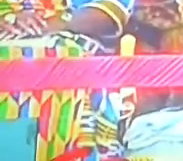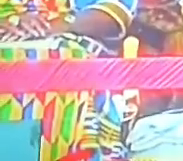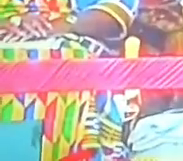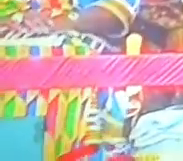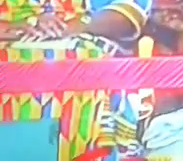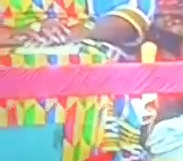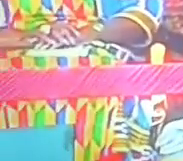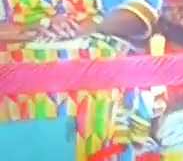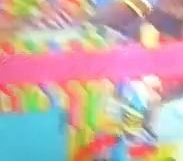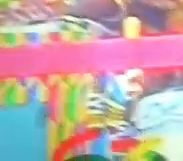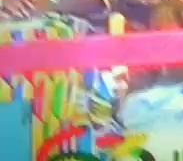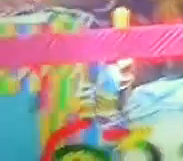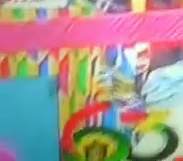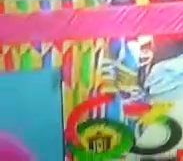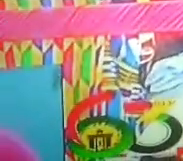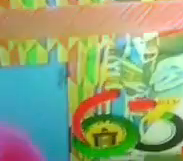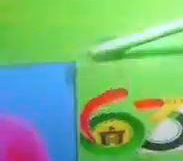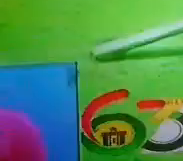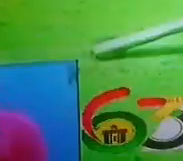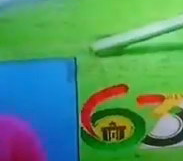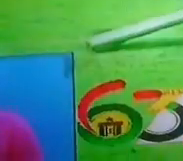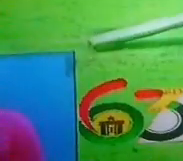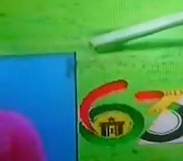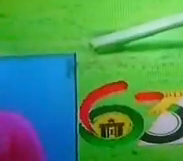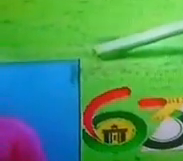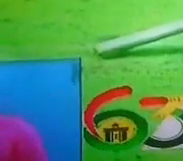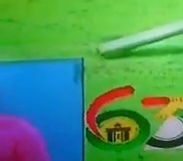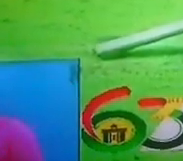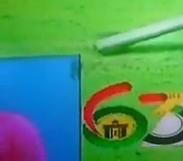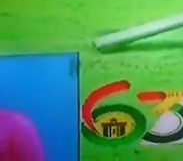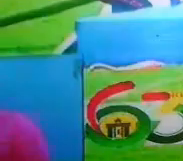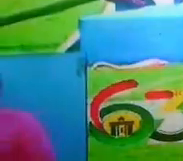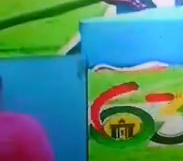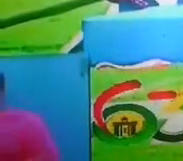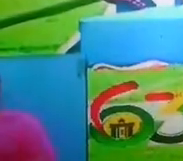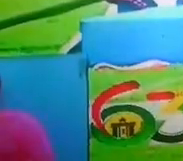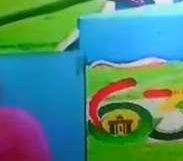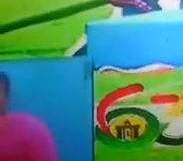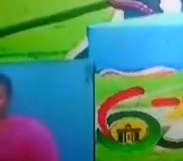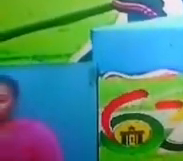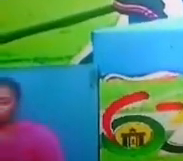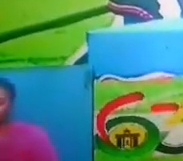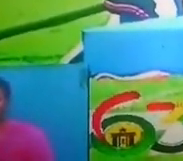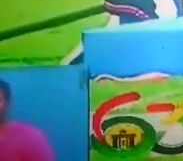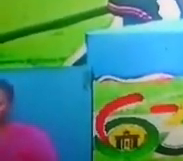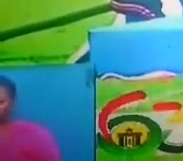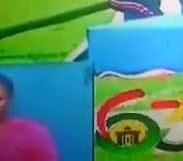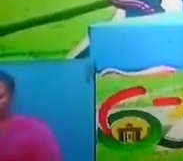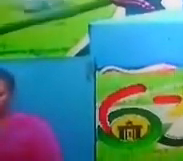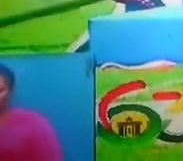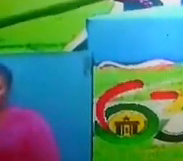Of course, Asantino 72 or 2472, the second, also admiring the scenes here. He must be a